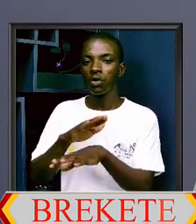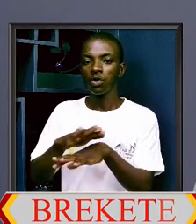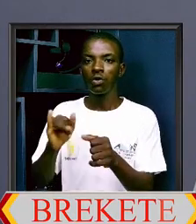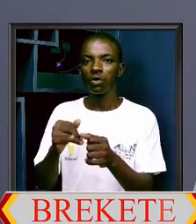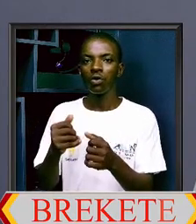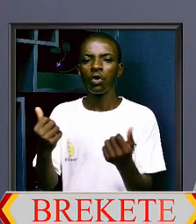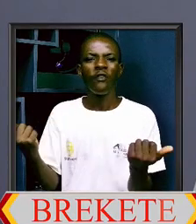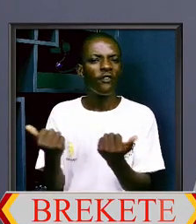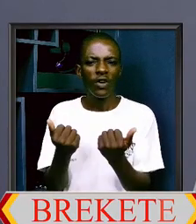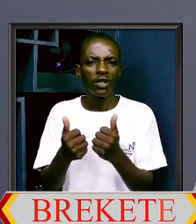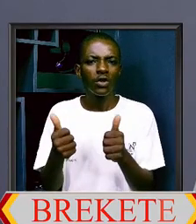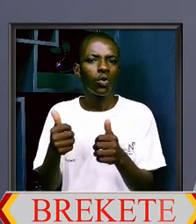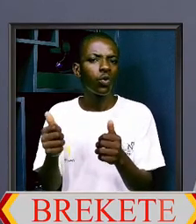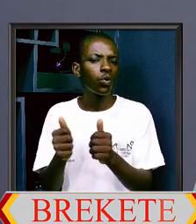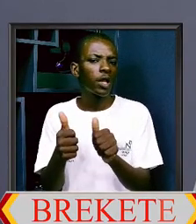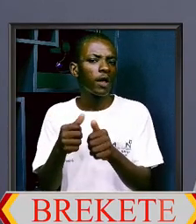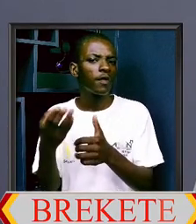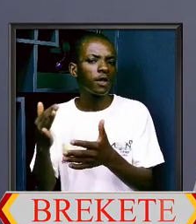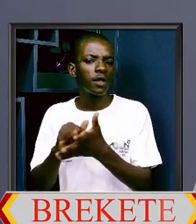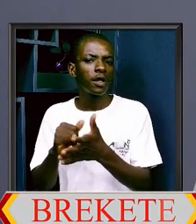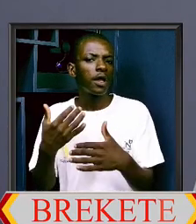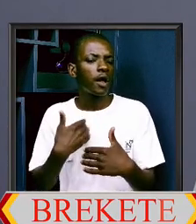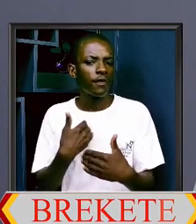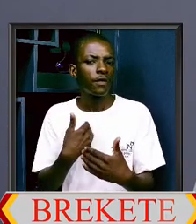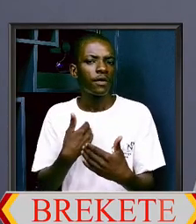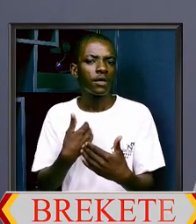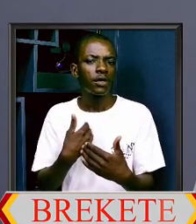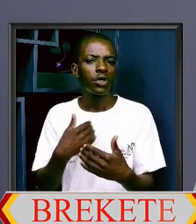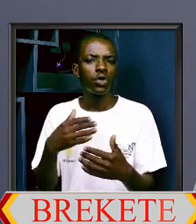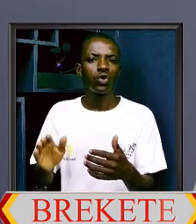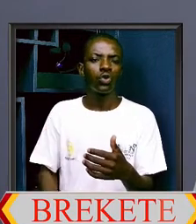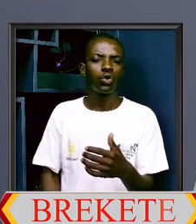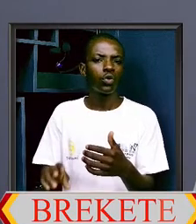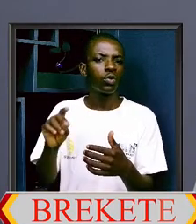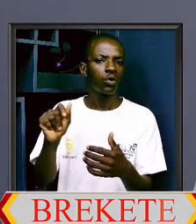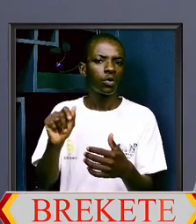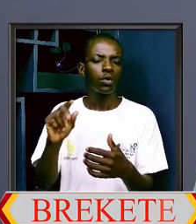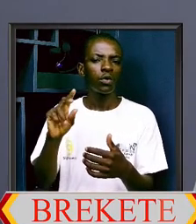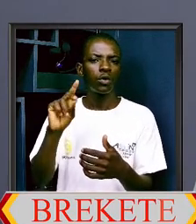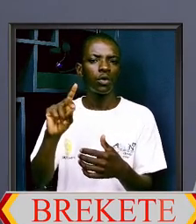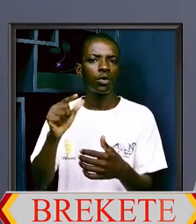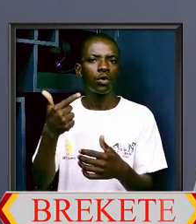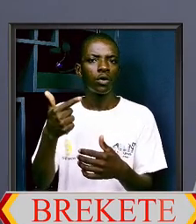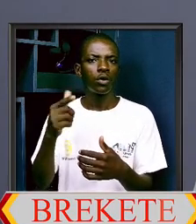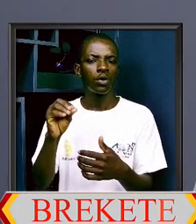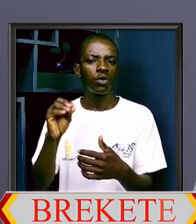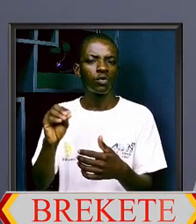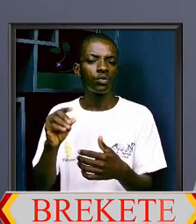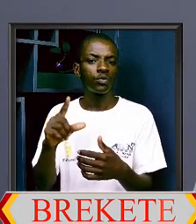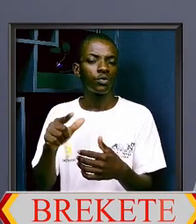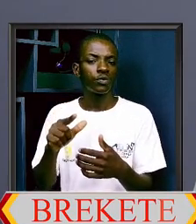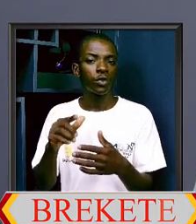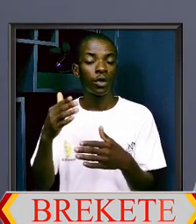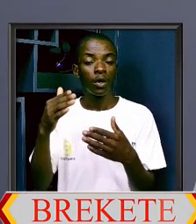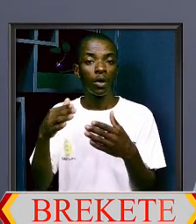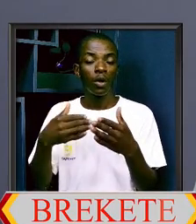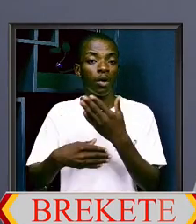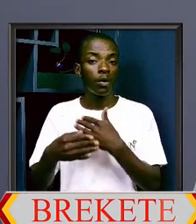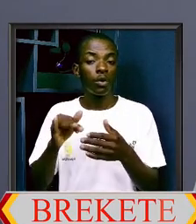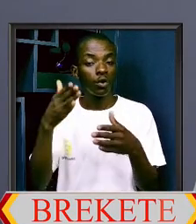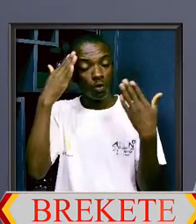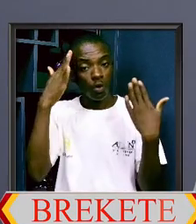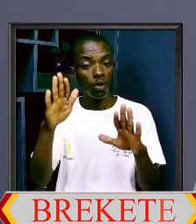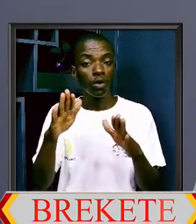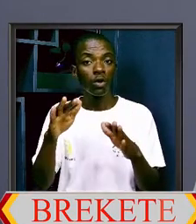it he go fight you with everything when he get dog we get teth make dog born he don't know you say